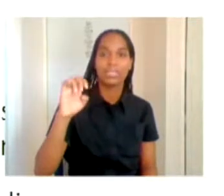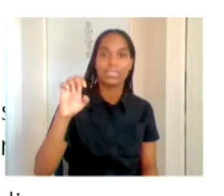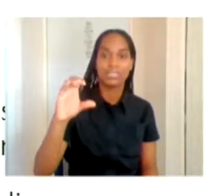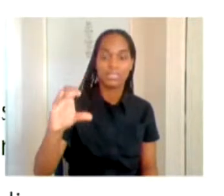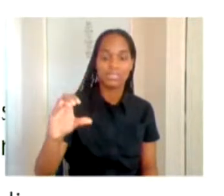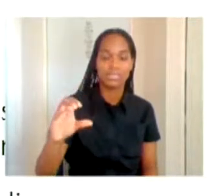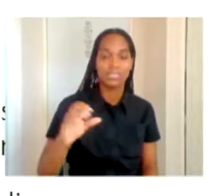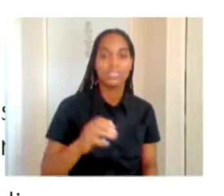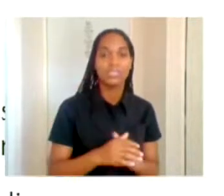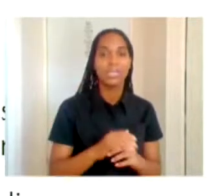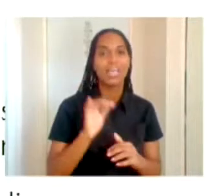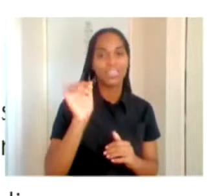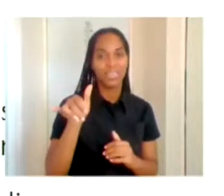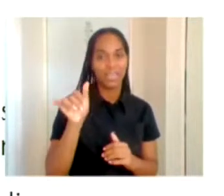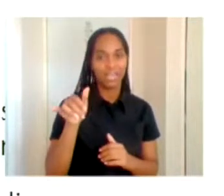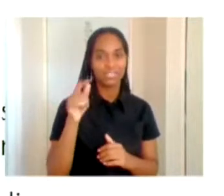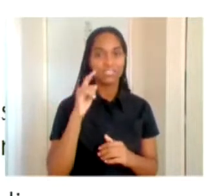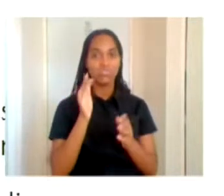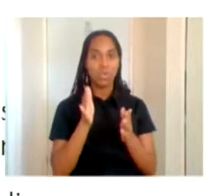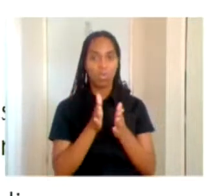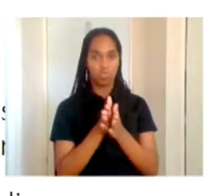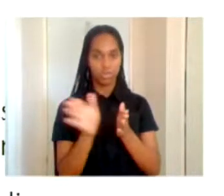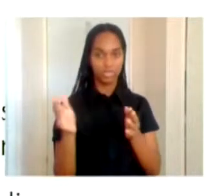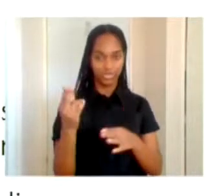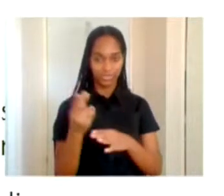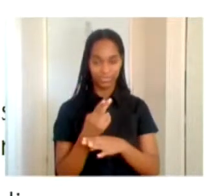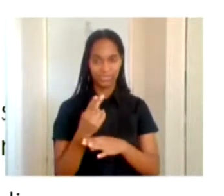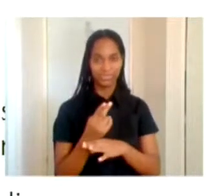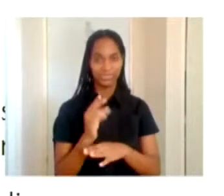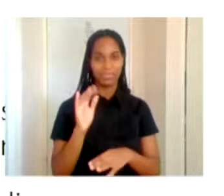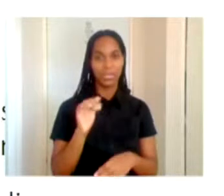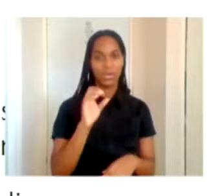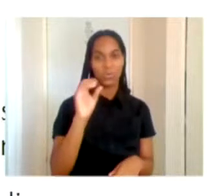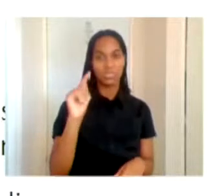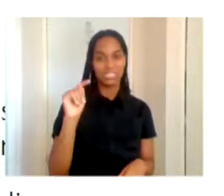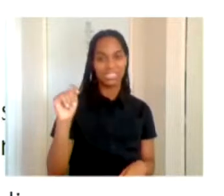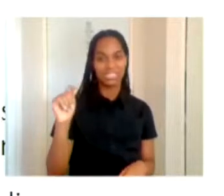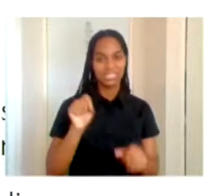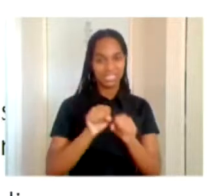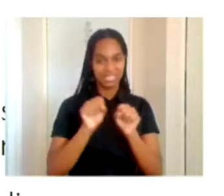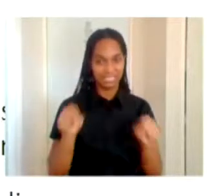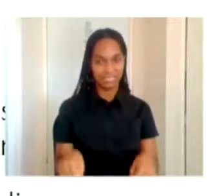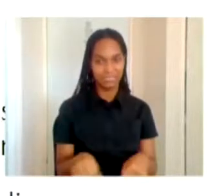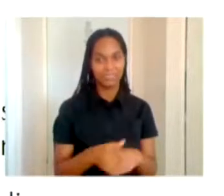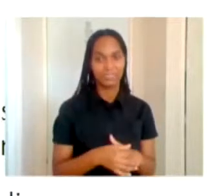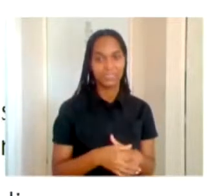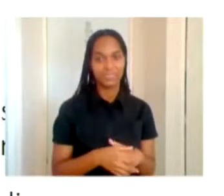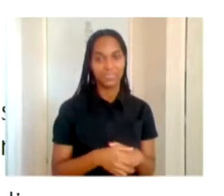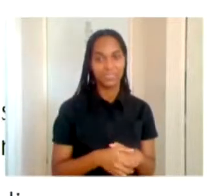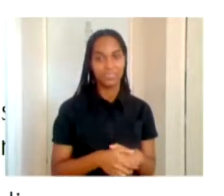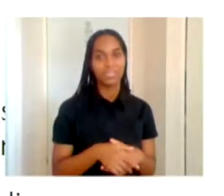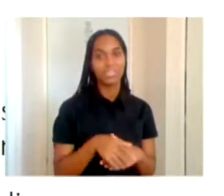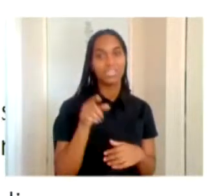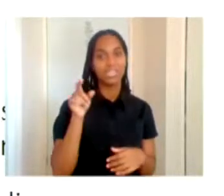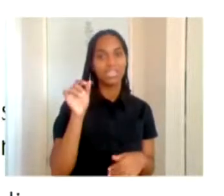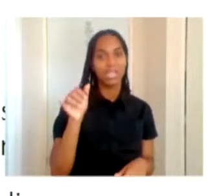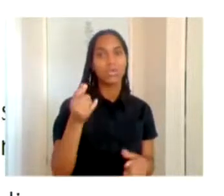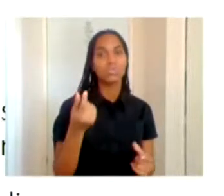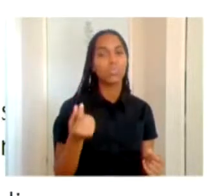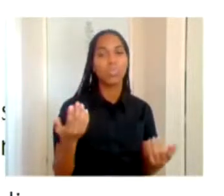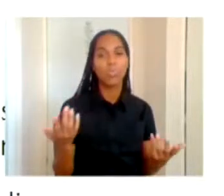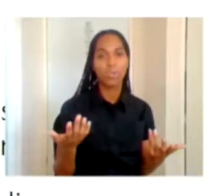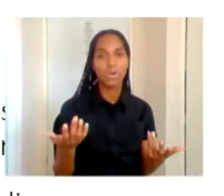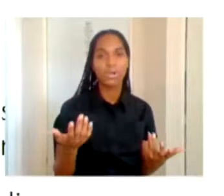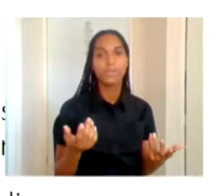That has been widely used by kind of OTT system. So what it does is to break